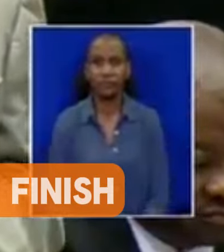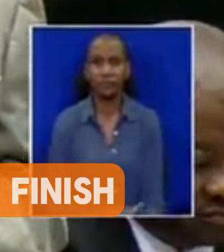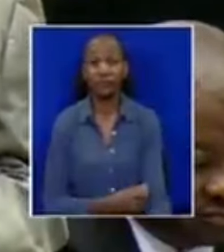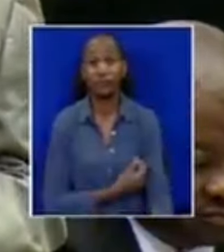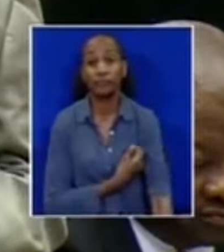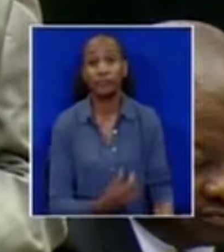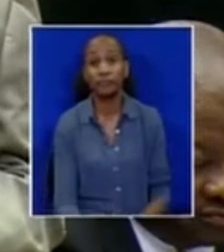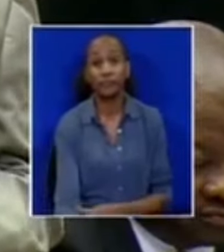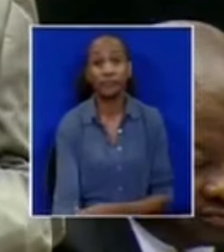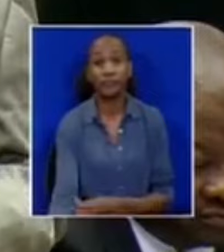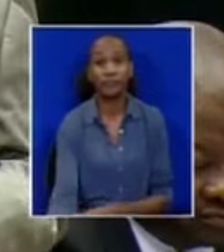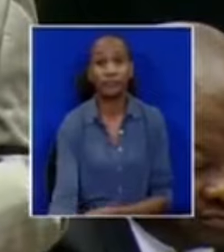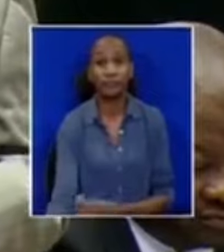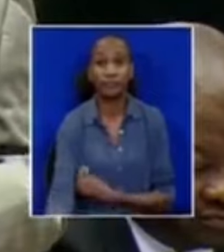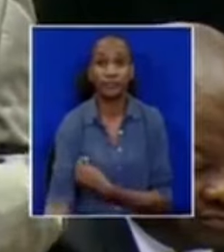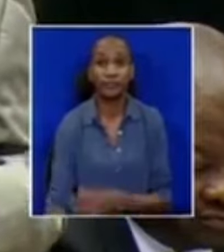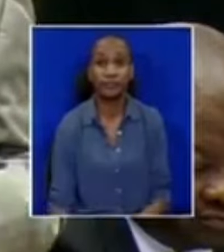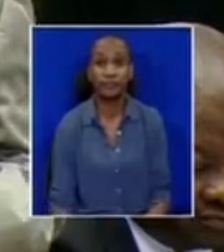finish.